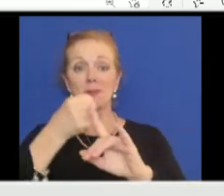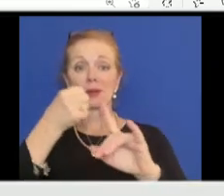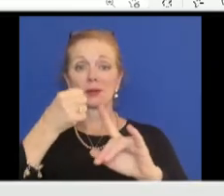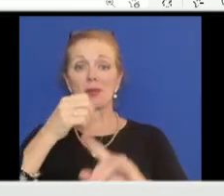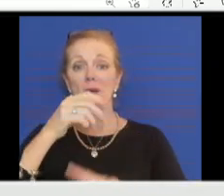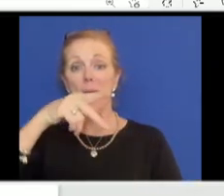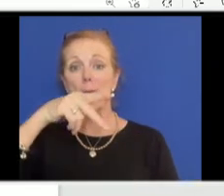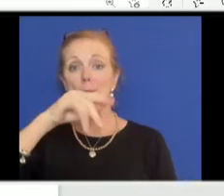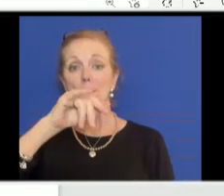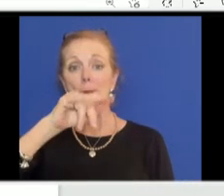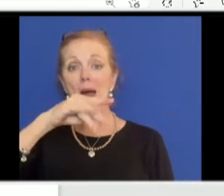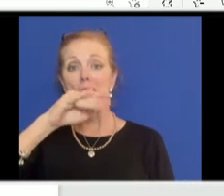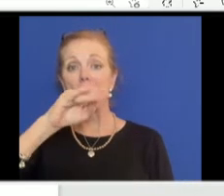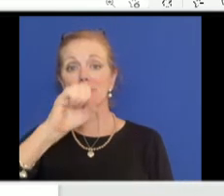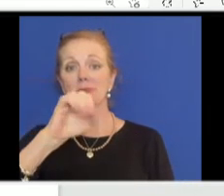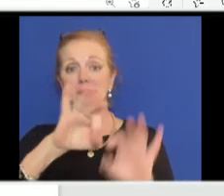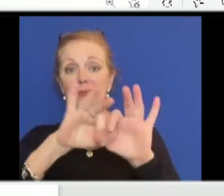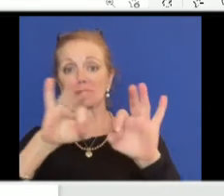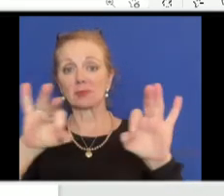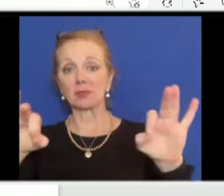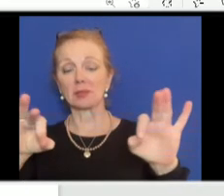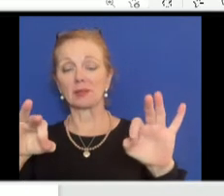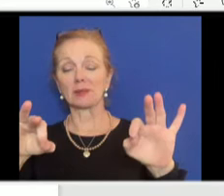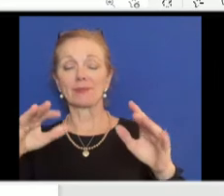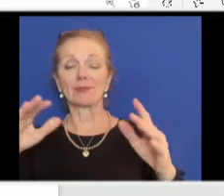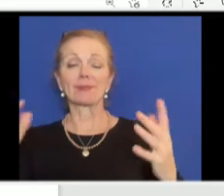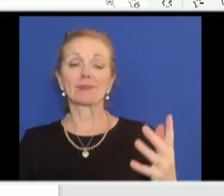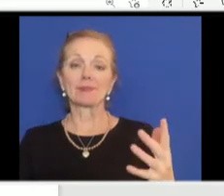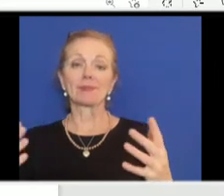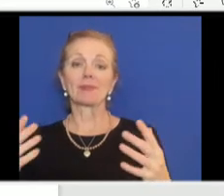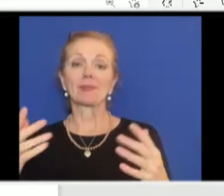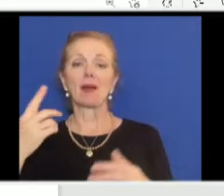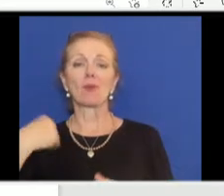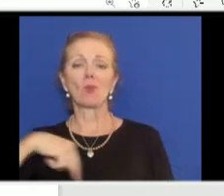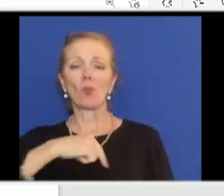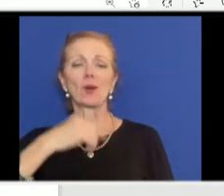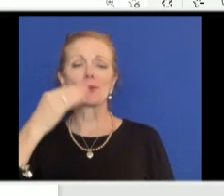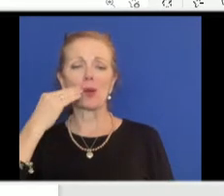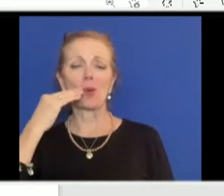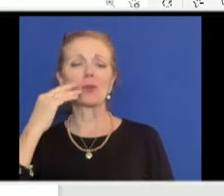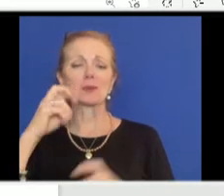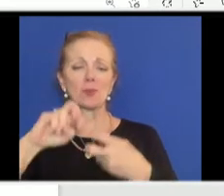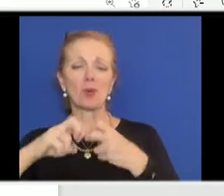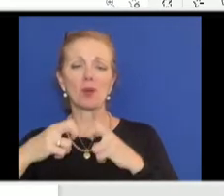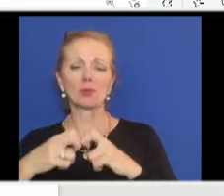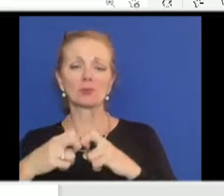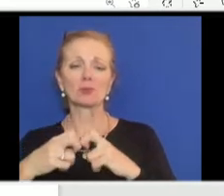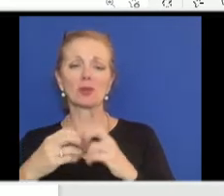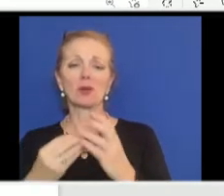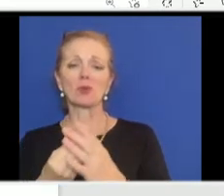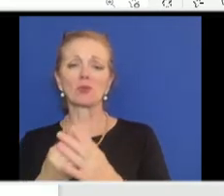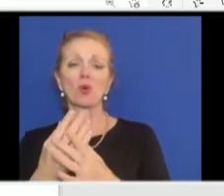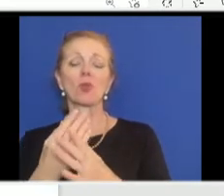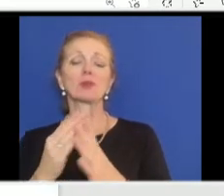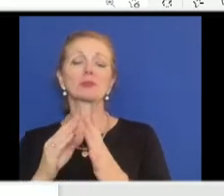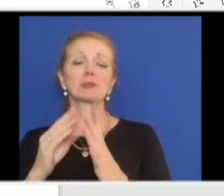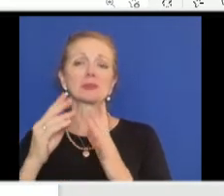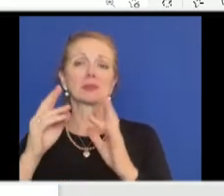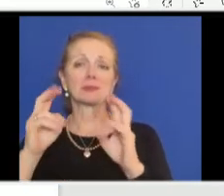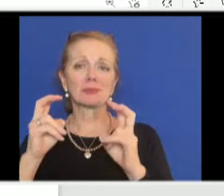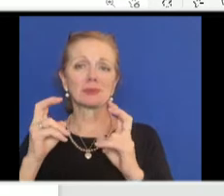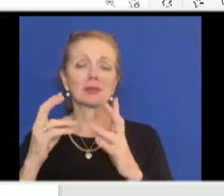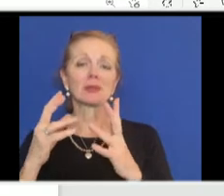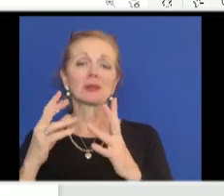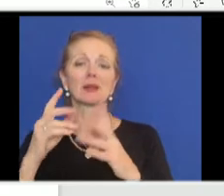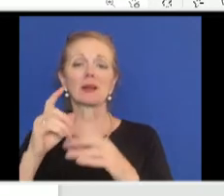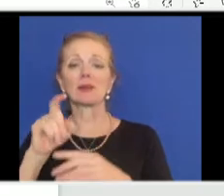so we we just know that these are issues this growth is an issue and we just have to